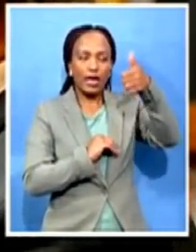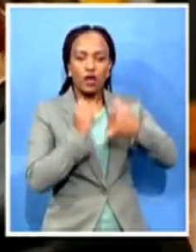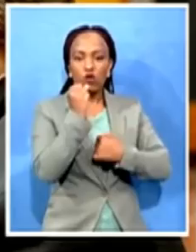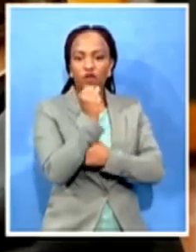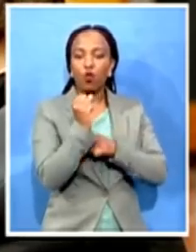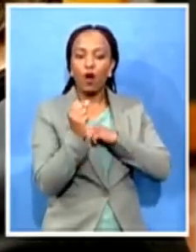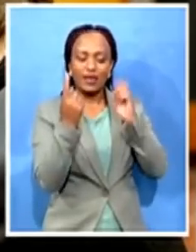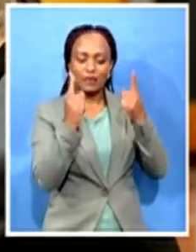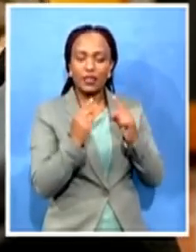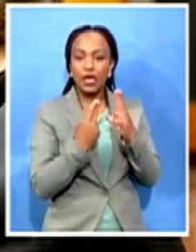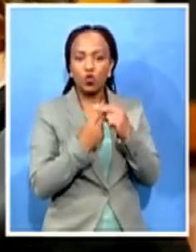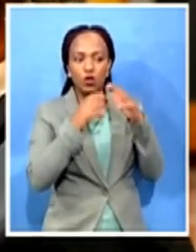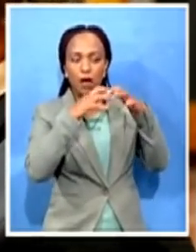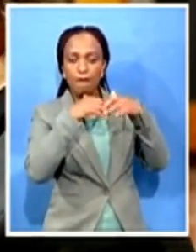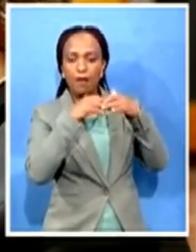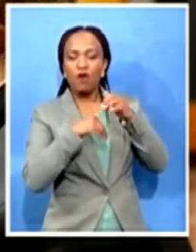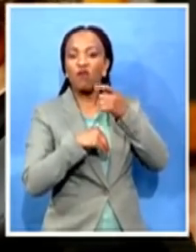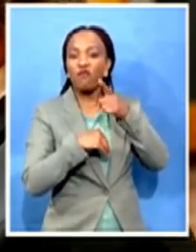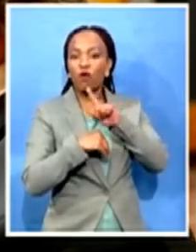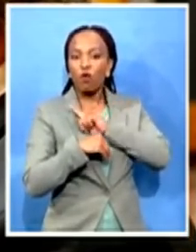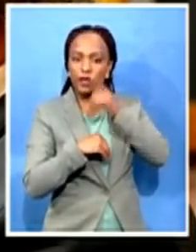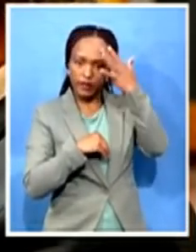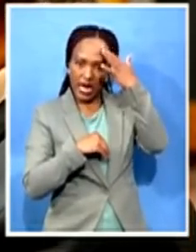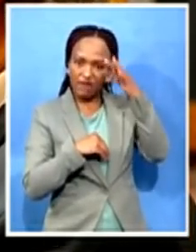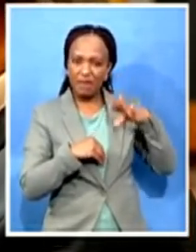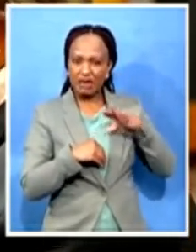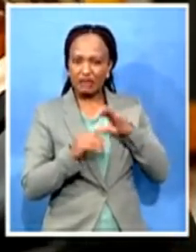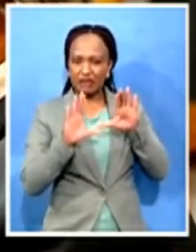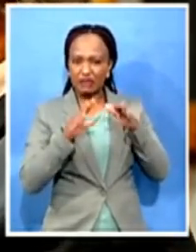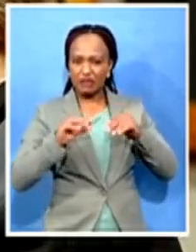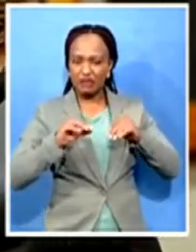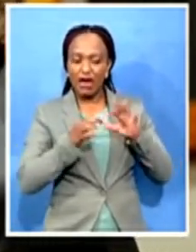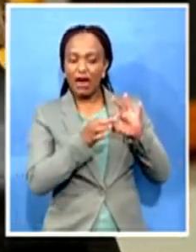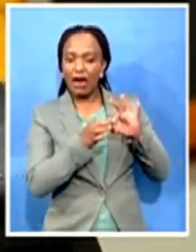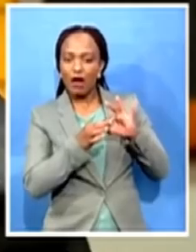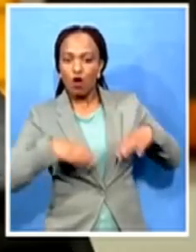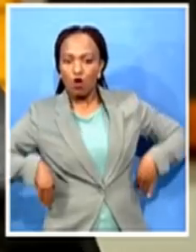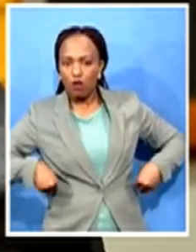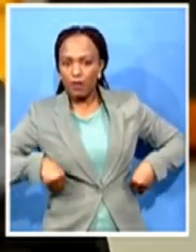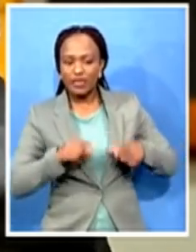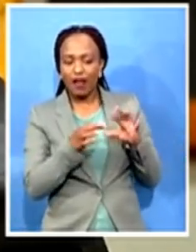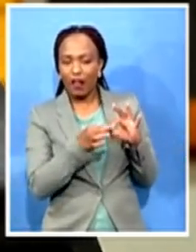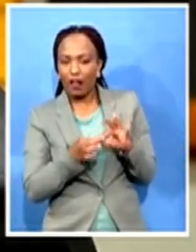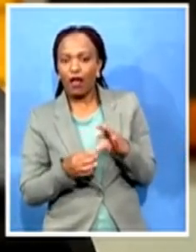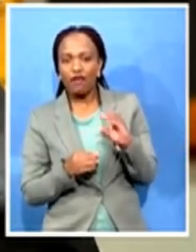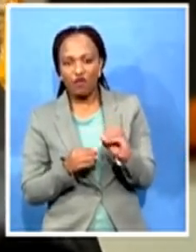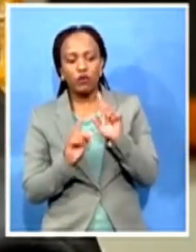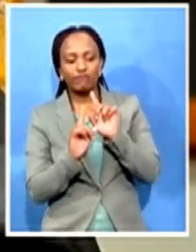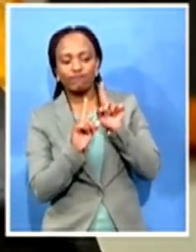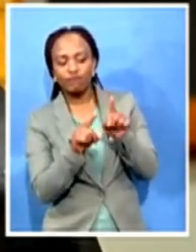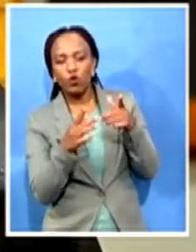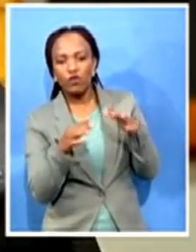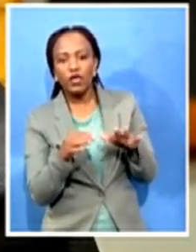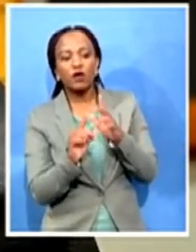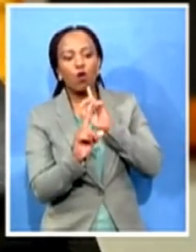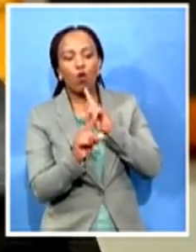and related cases. We voluntarily attended by agreement with him. We gave him a warning statement setting out briefly the position